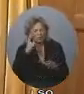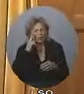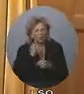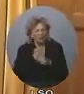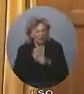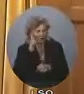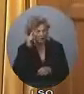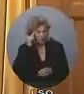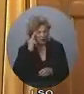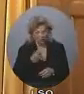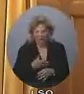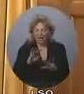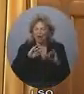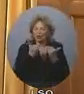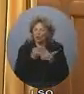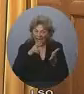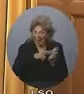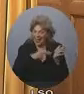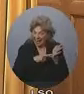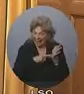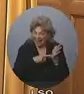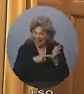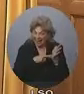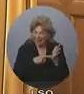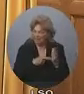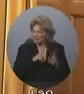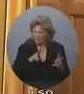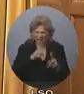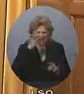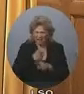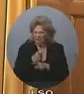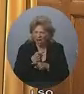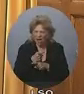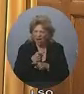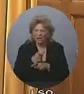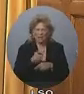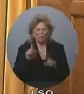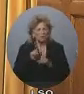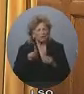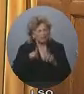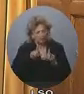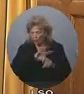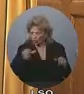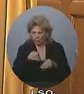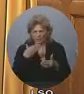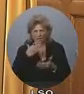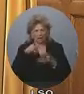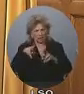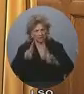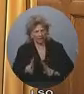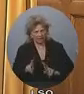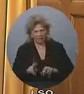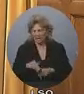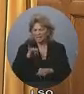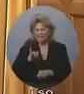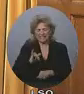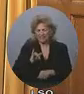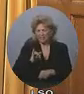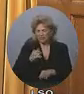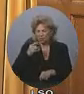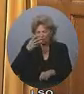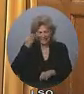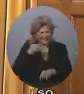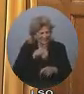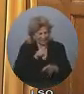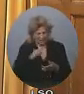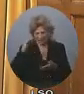demanding rules for the use of government aircraft were followed. This is a government that has reduced the use of government aircraft by